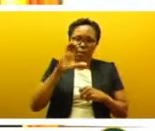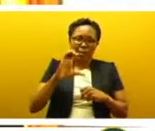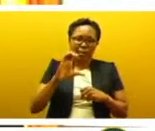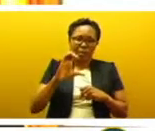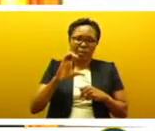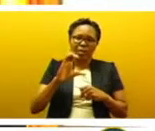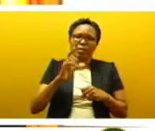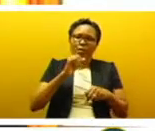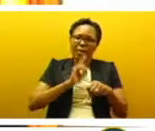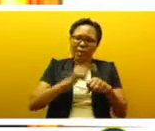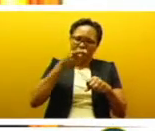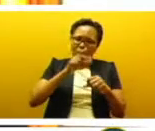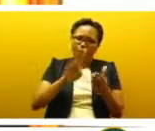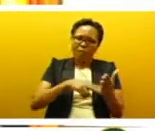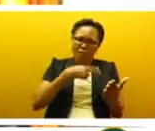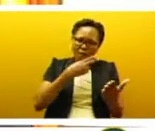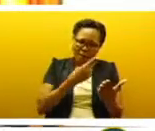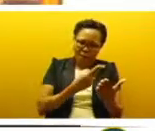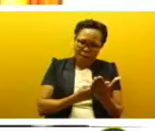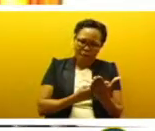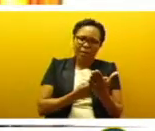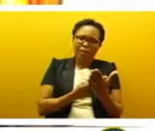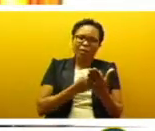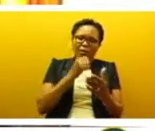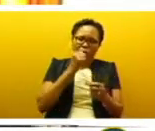to properly construe his role under